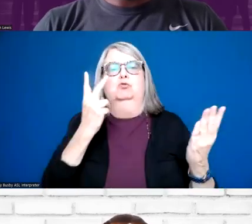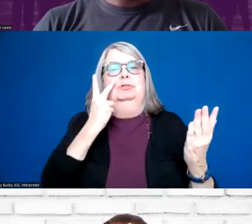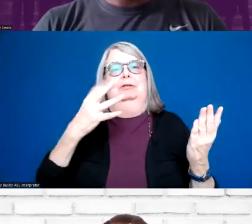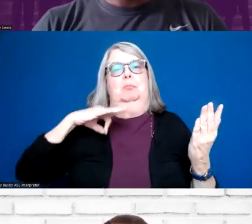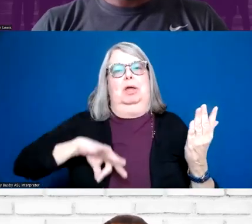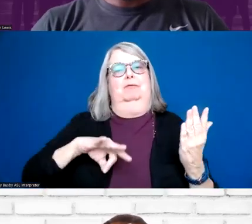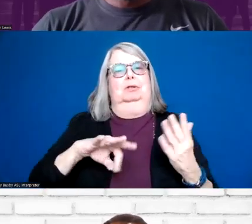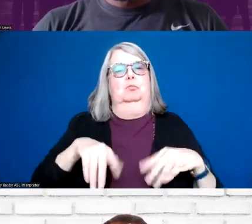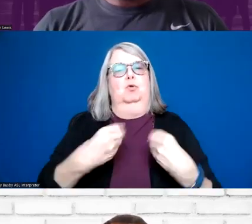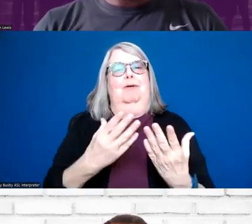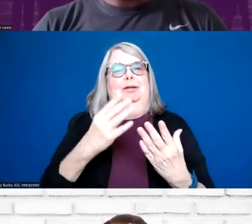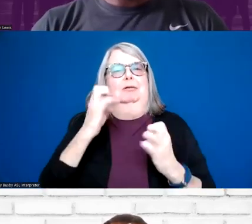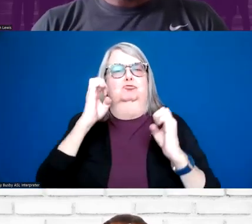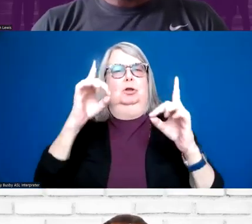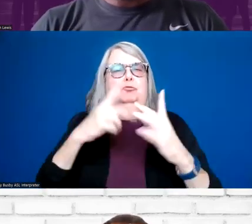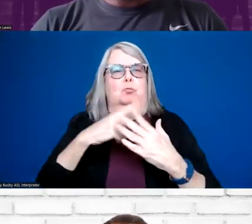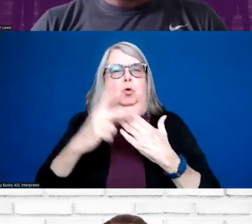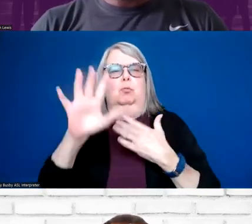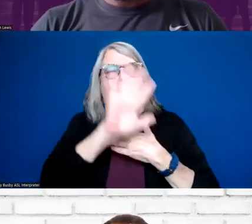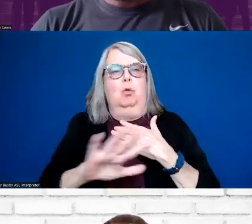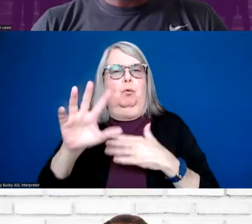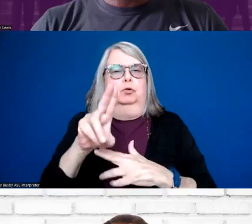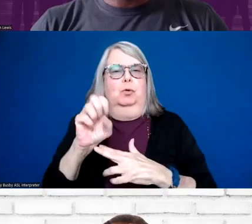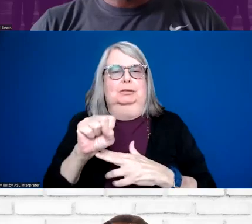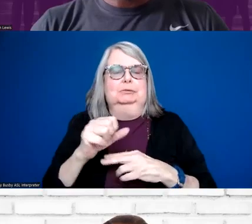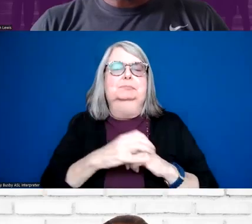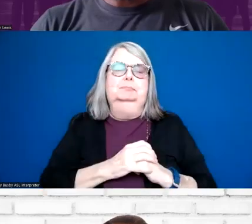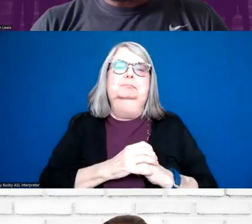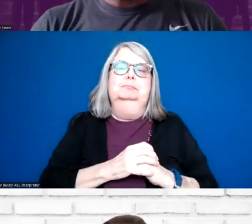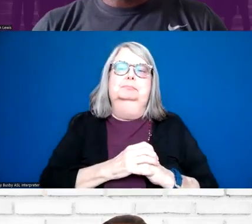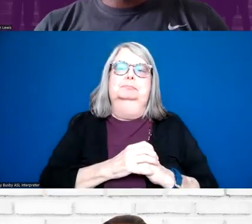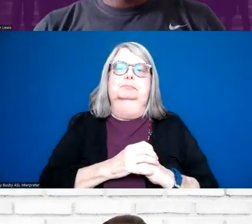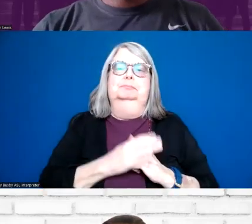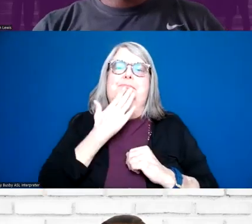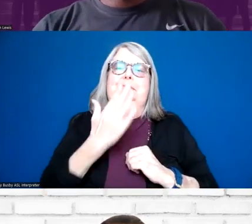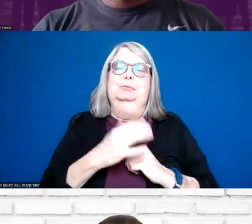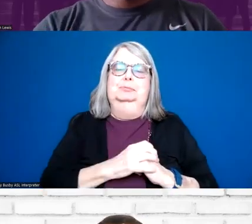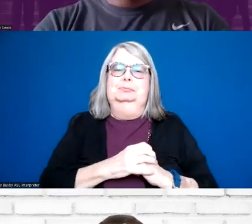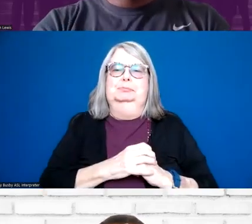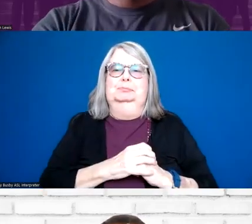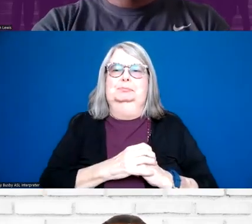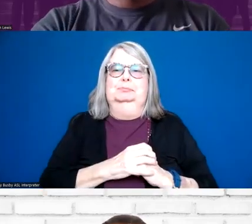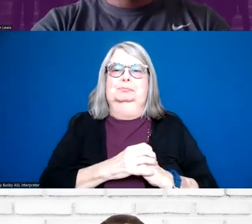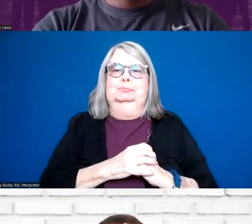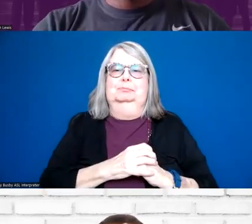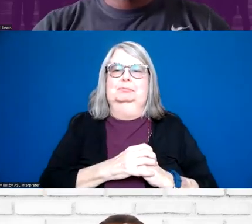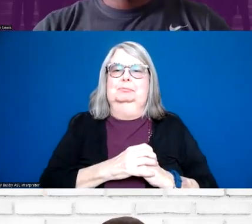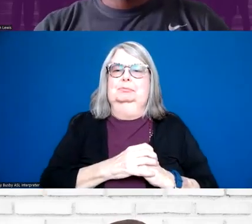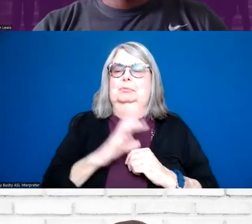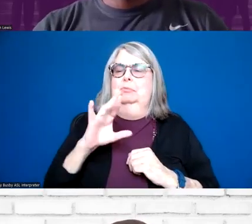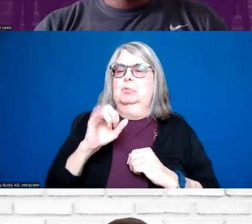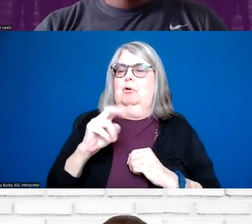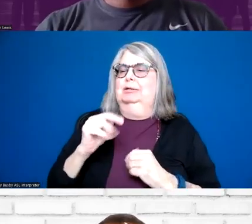provide this educational program throughout the nation and throughout your respective networks. Thank you, Brian. No, thank you, Keon.